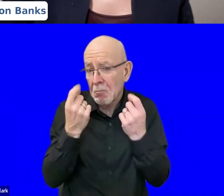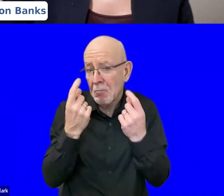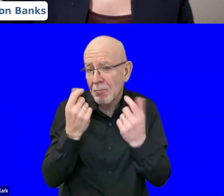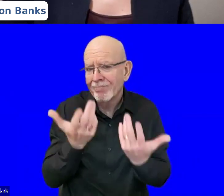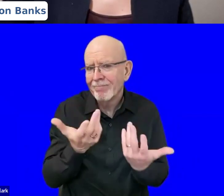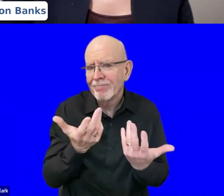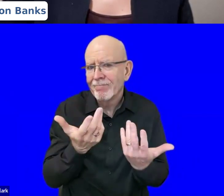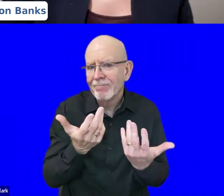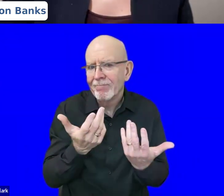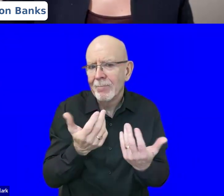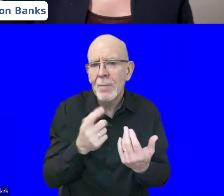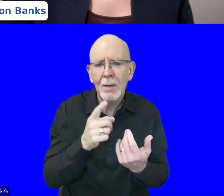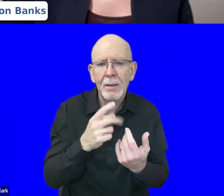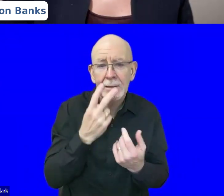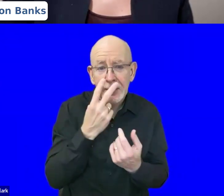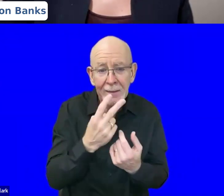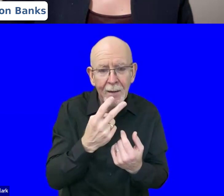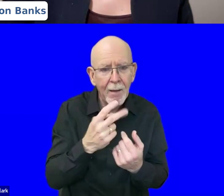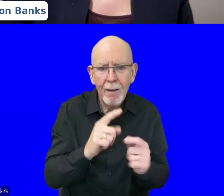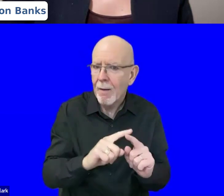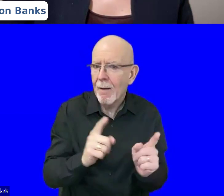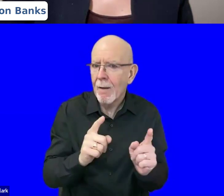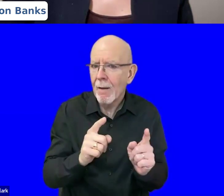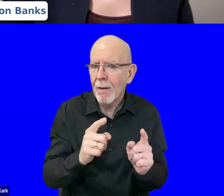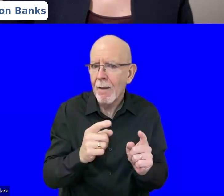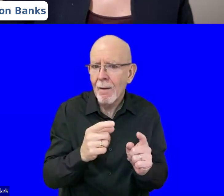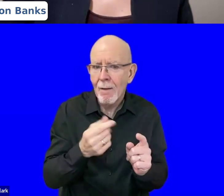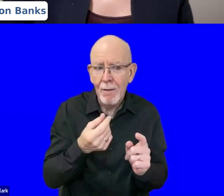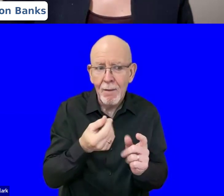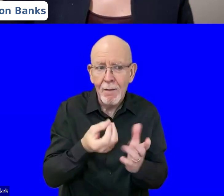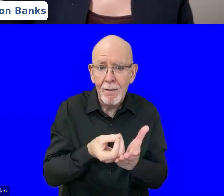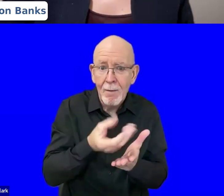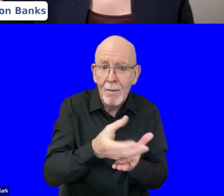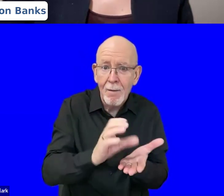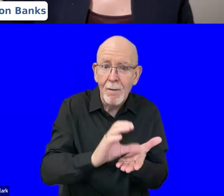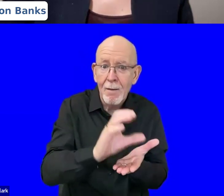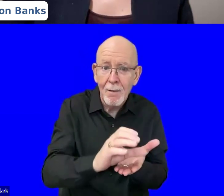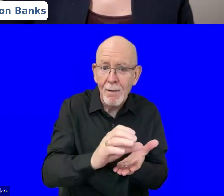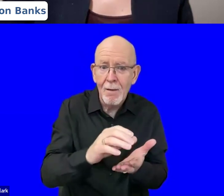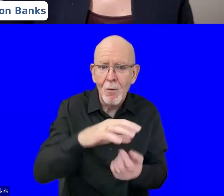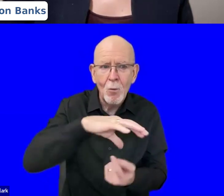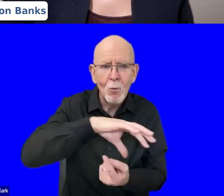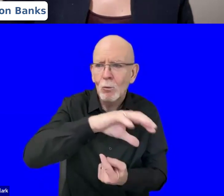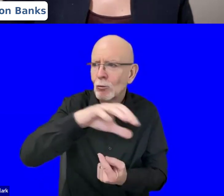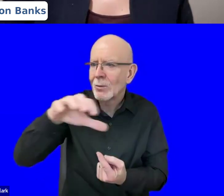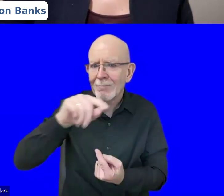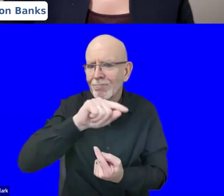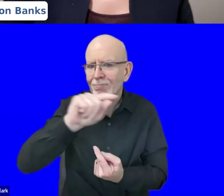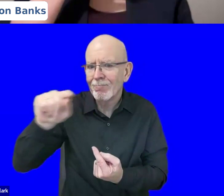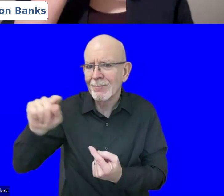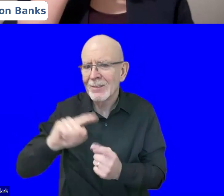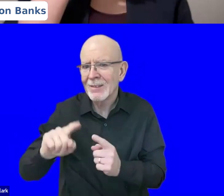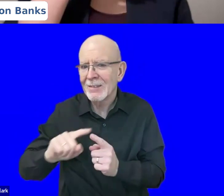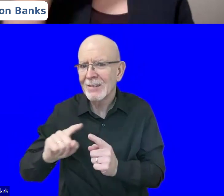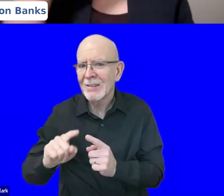between country settings. So maybe Daniel, you could come in and elaborate a little bit more on those differences,